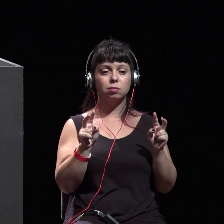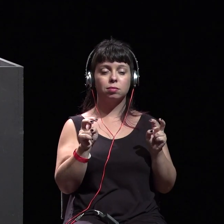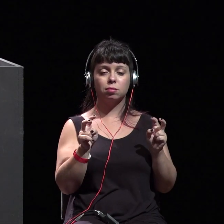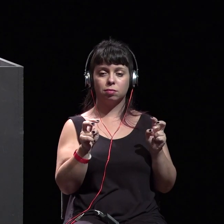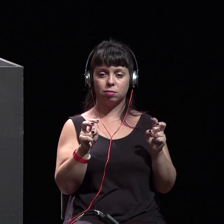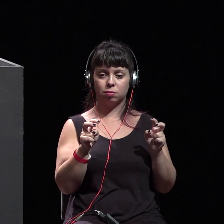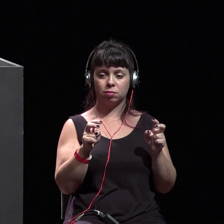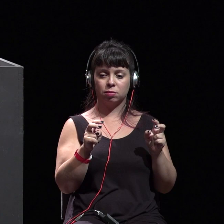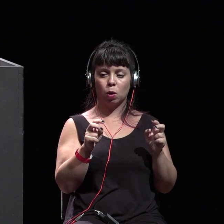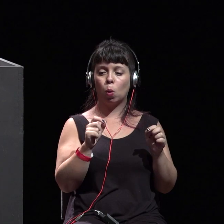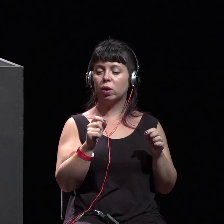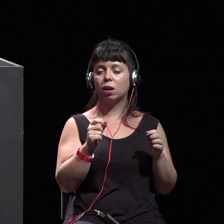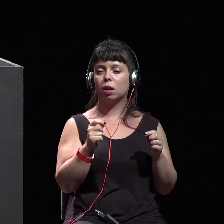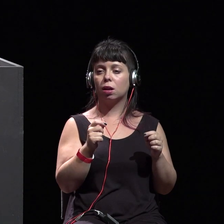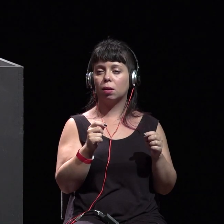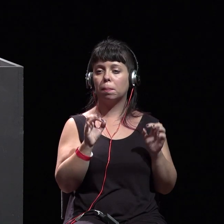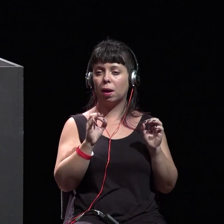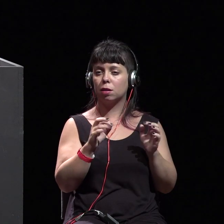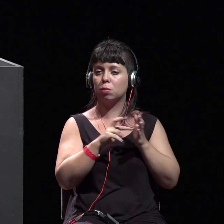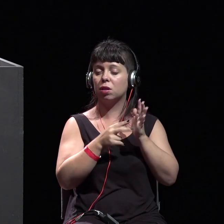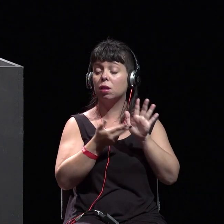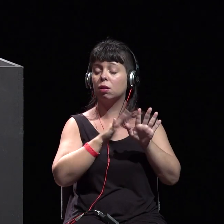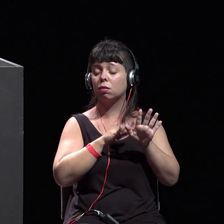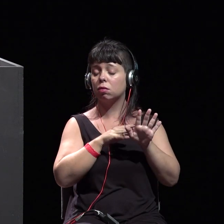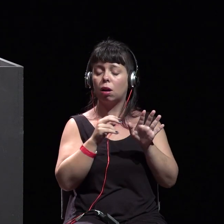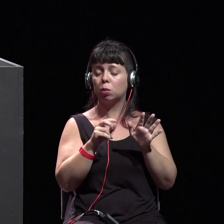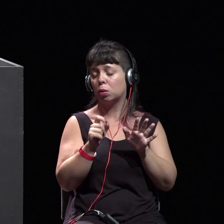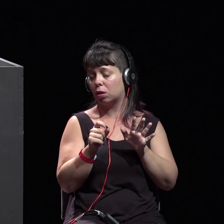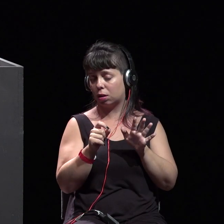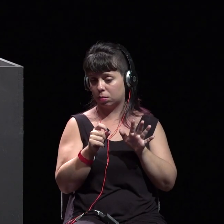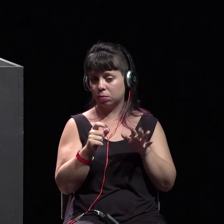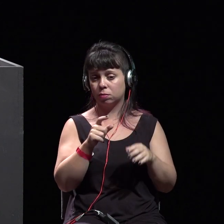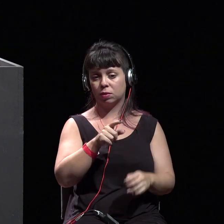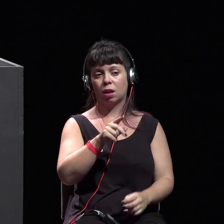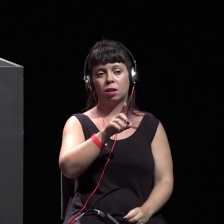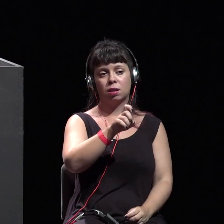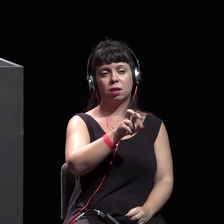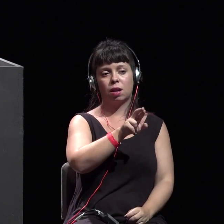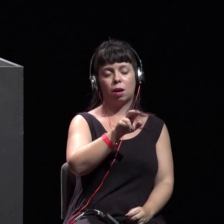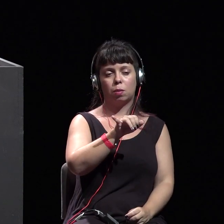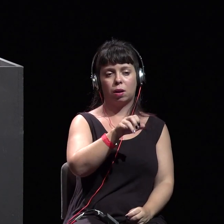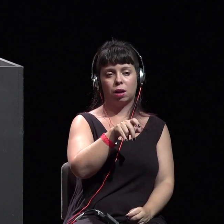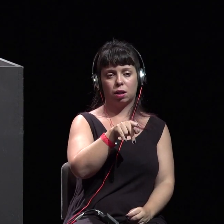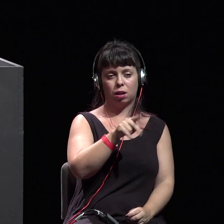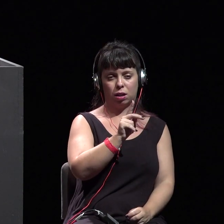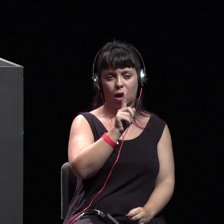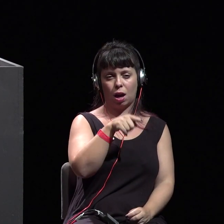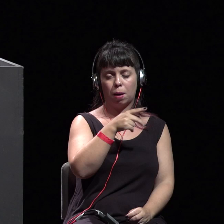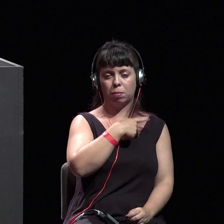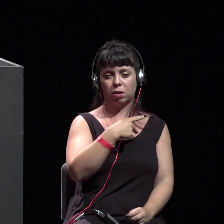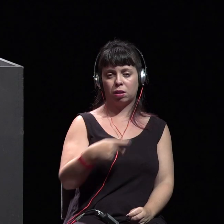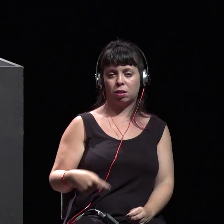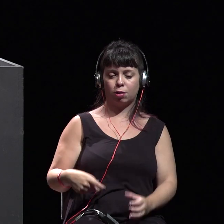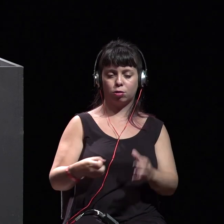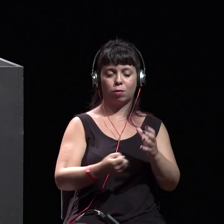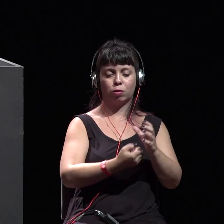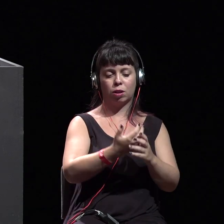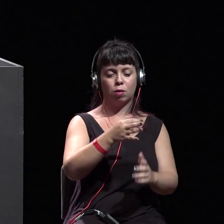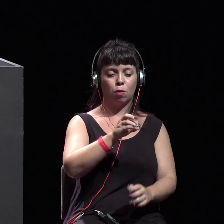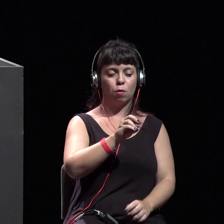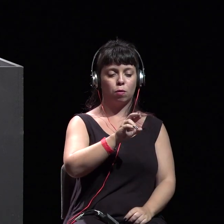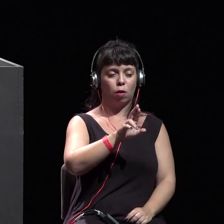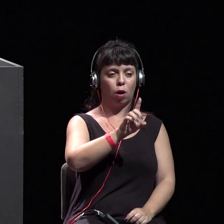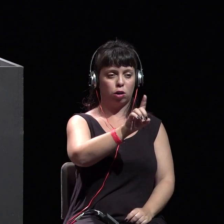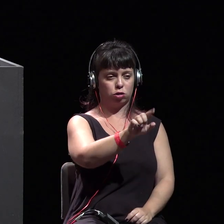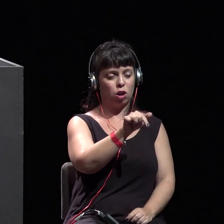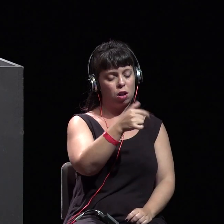Ford Foundation, and notably, as he describes himself, a black man, a leading funder of social justice projects and reform initiatives